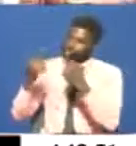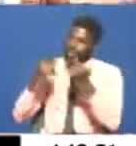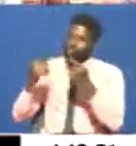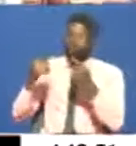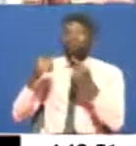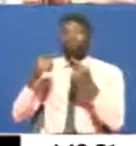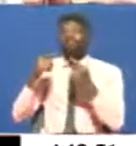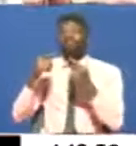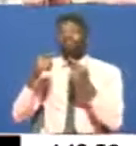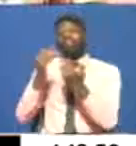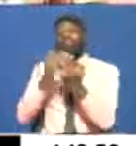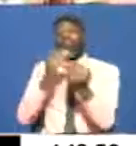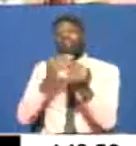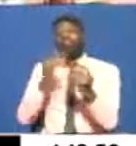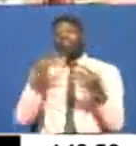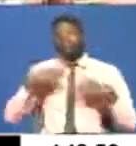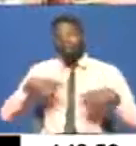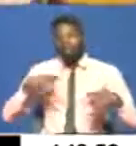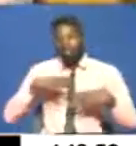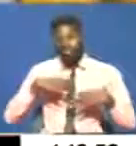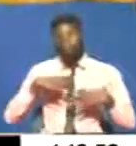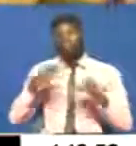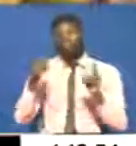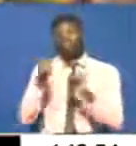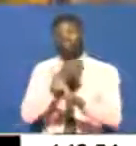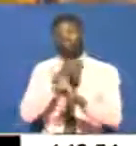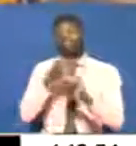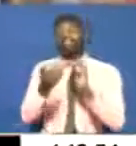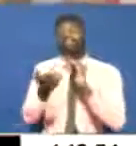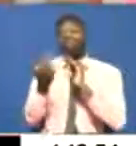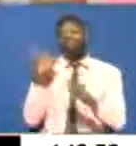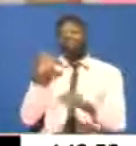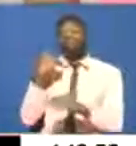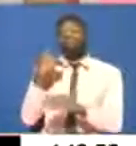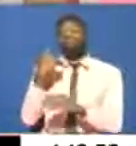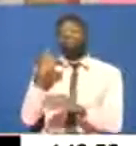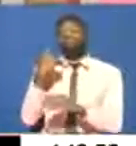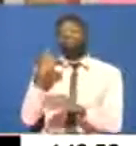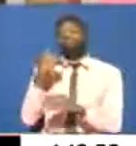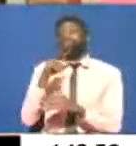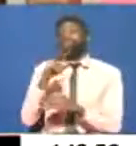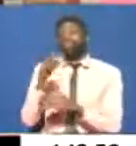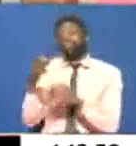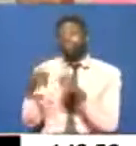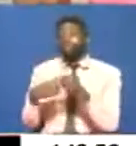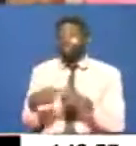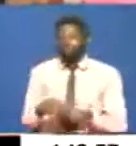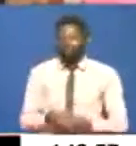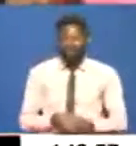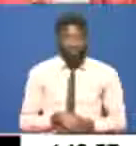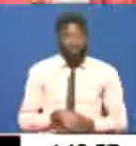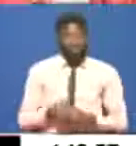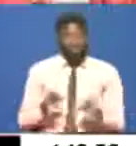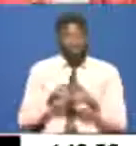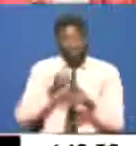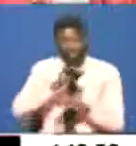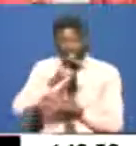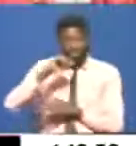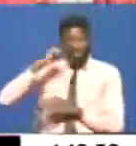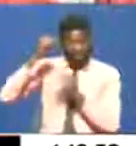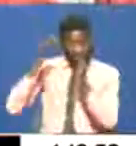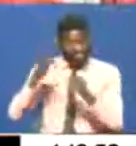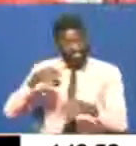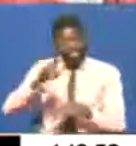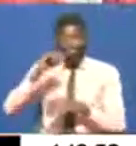wa 2007 and 8 post election violence. Tena urge politicians to refrain from politicizing efforts to guarantee